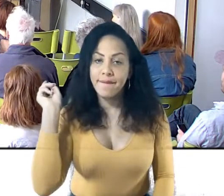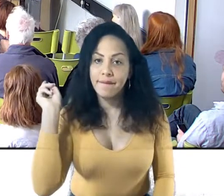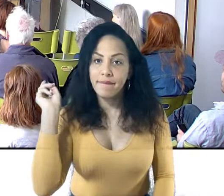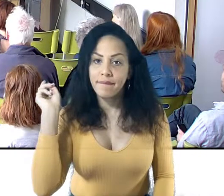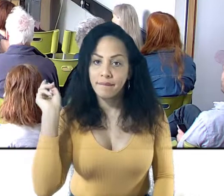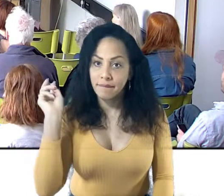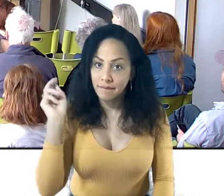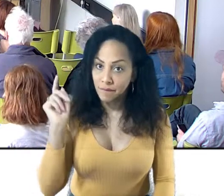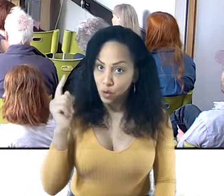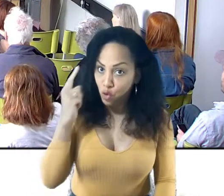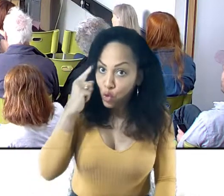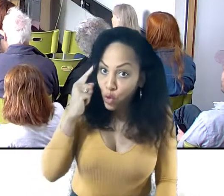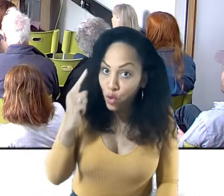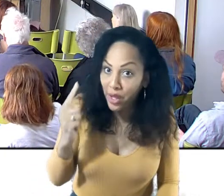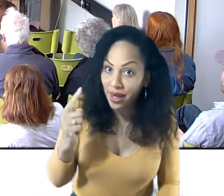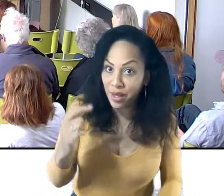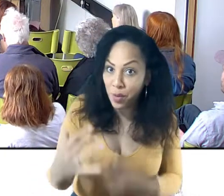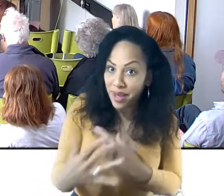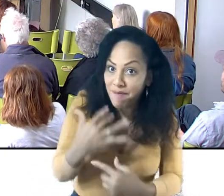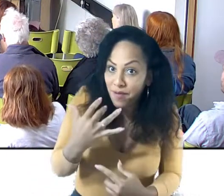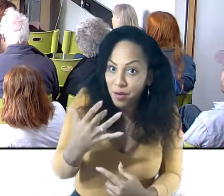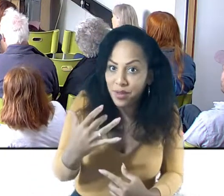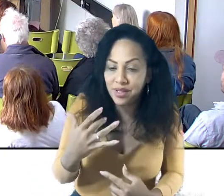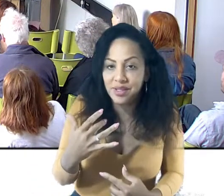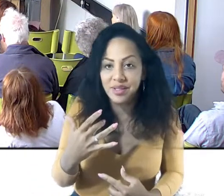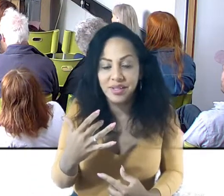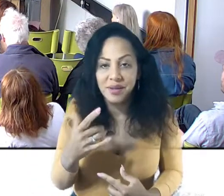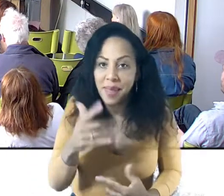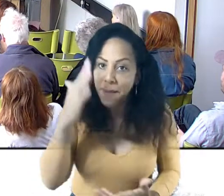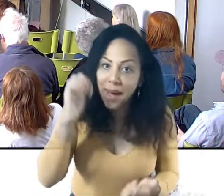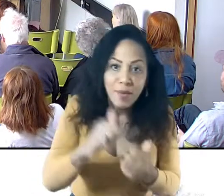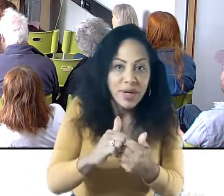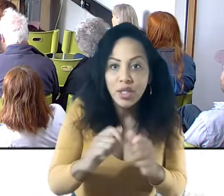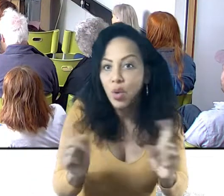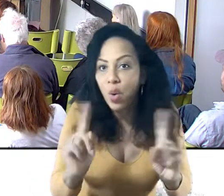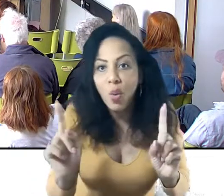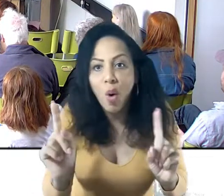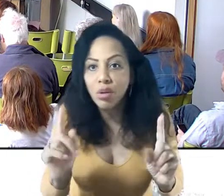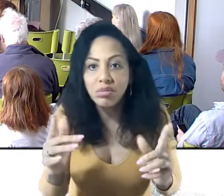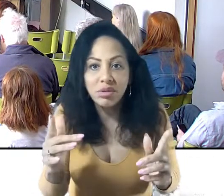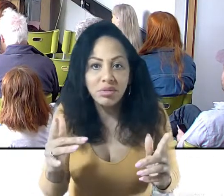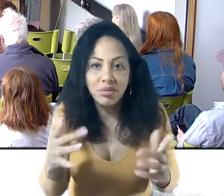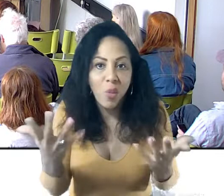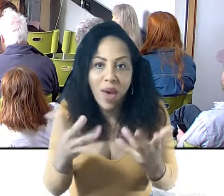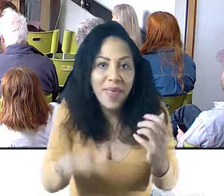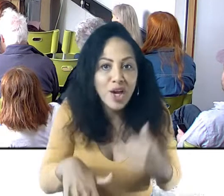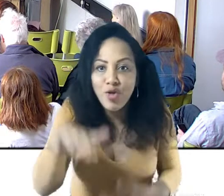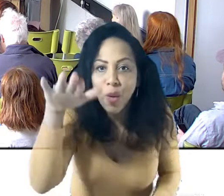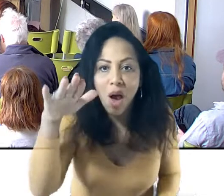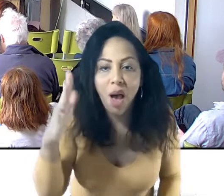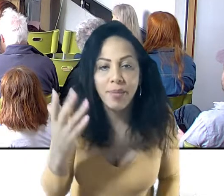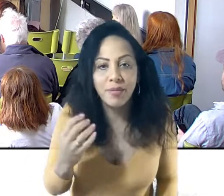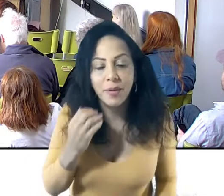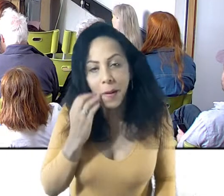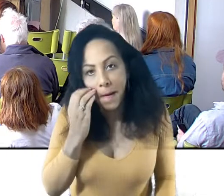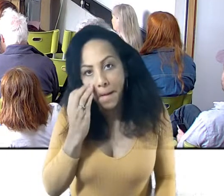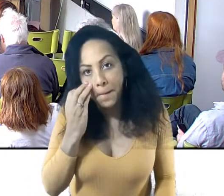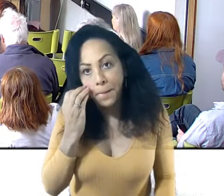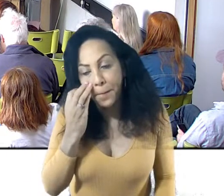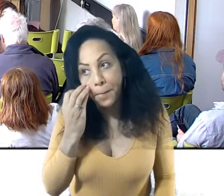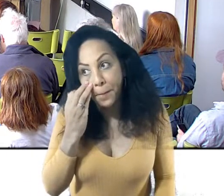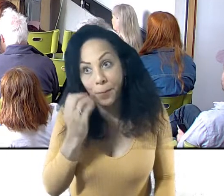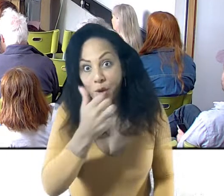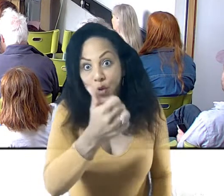too. I think that, okay, when you're dealing with stories that are personal, you're going to have a very, very particular